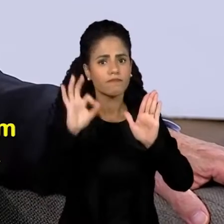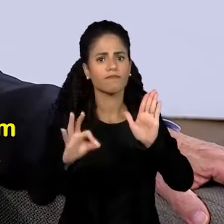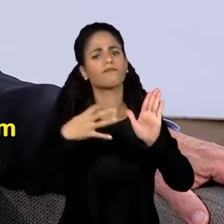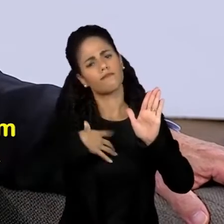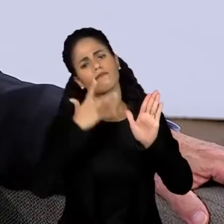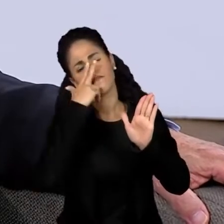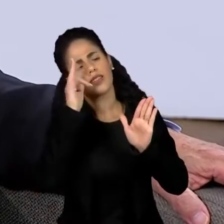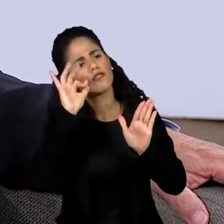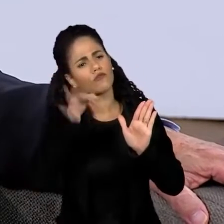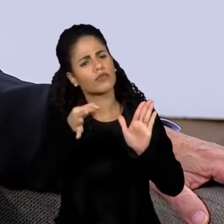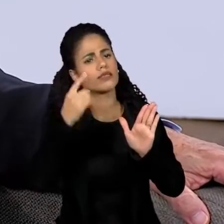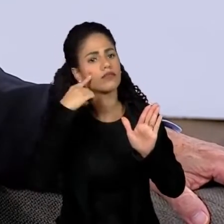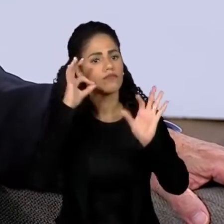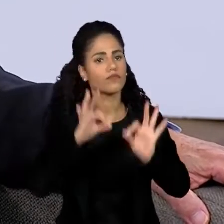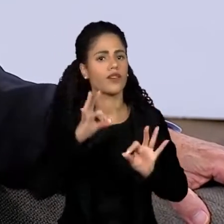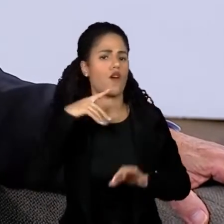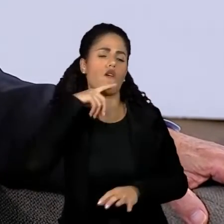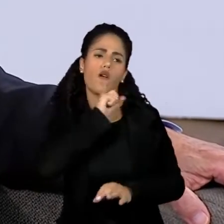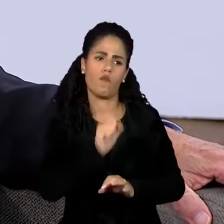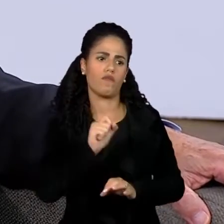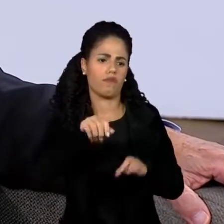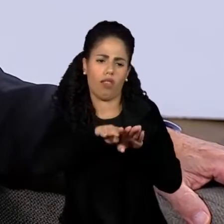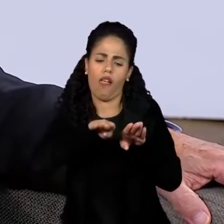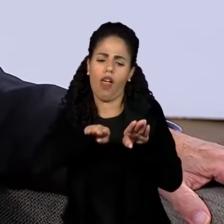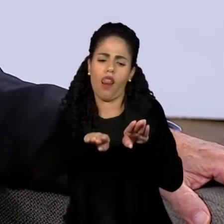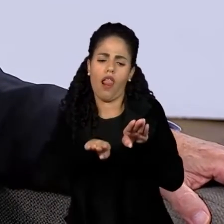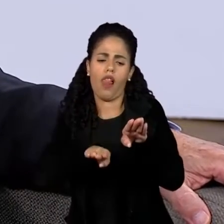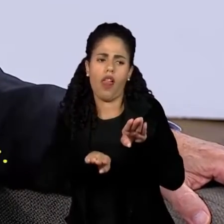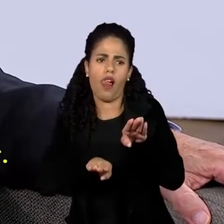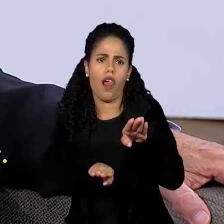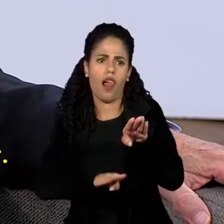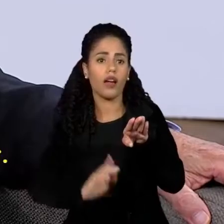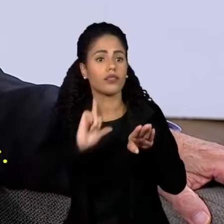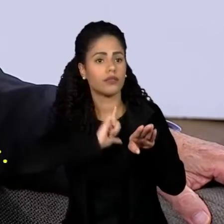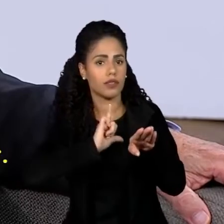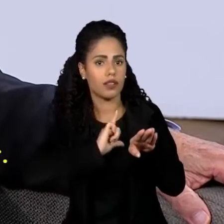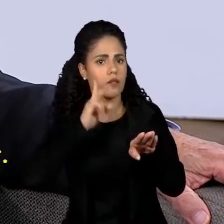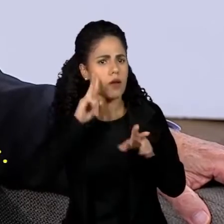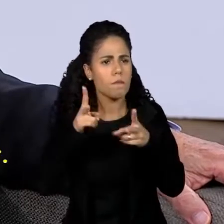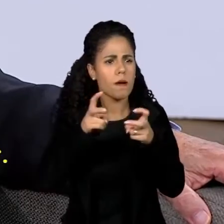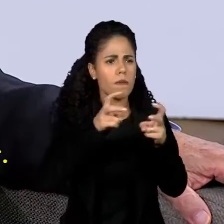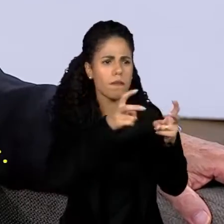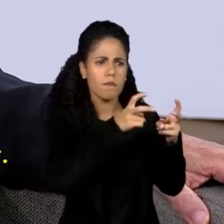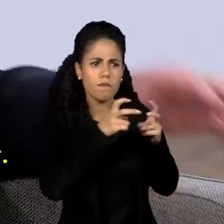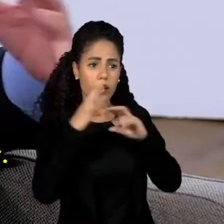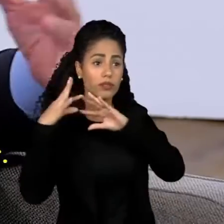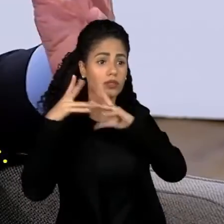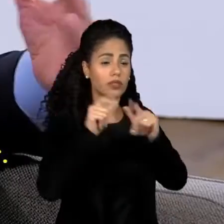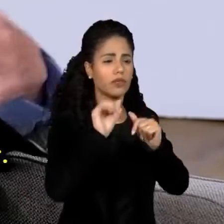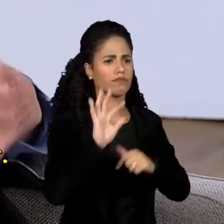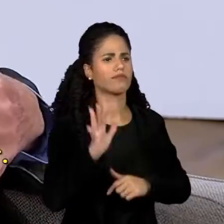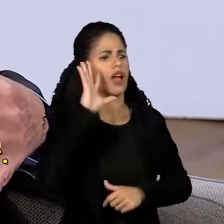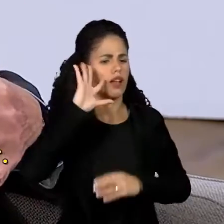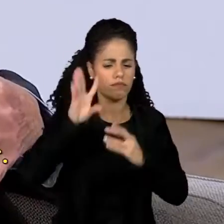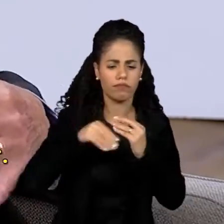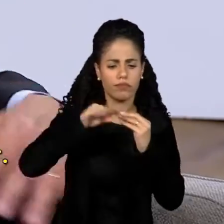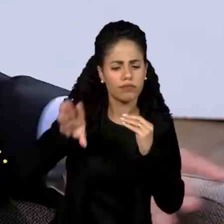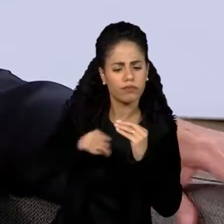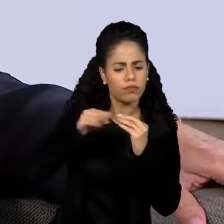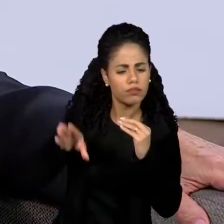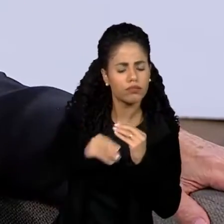Yes, I think there are. I mean, obviously, inequality. But I see all of these as